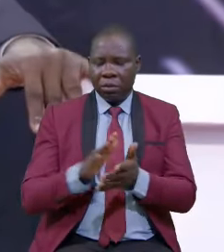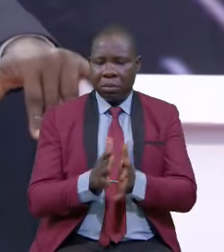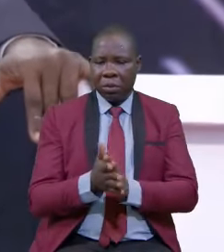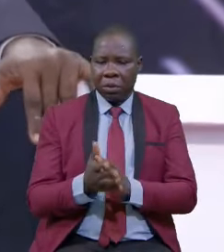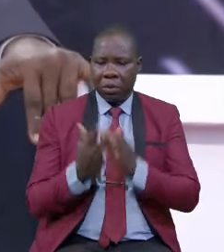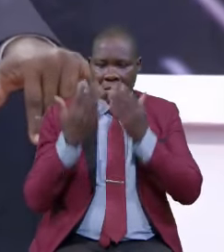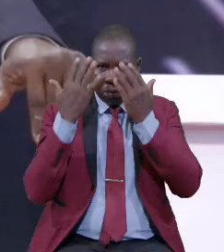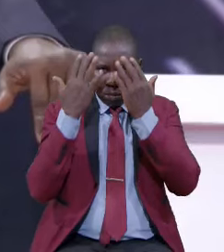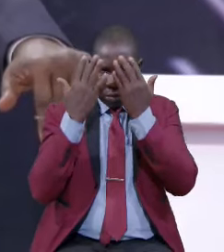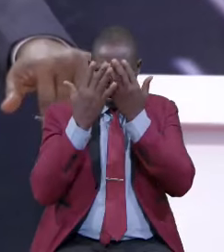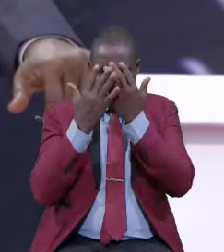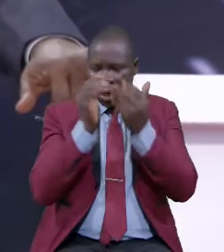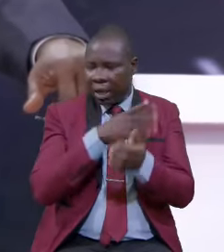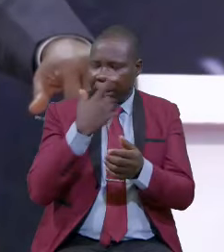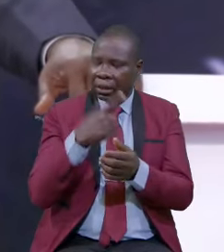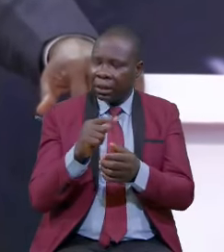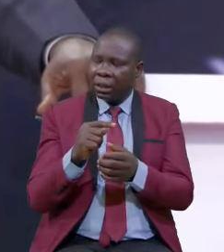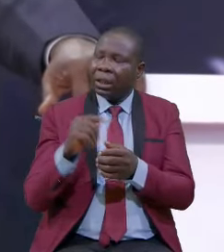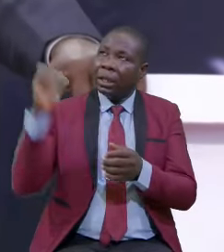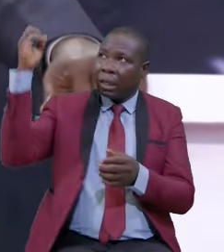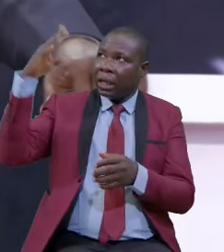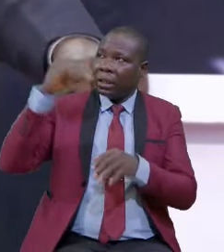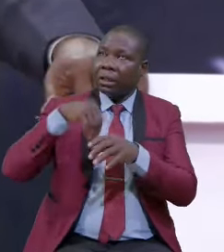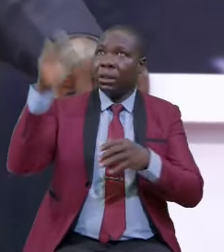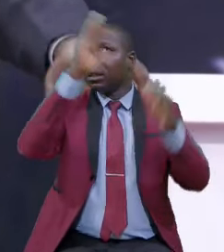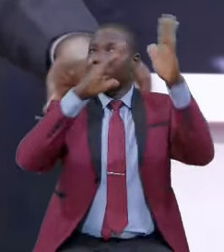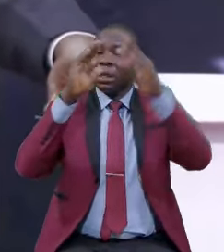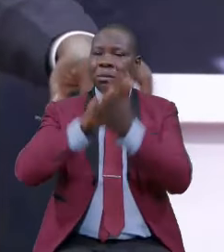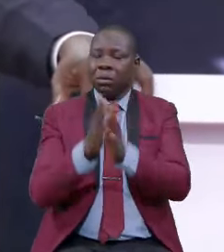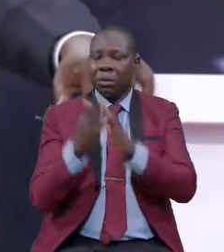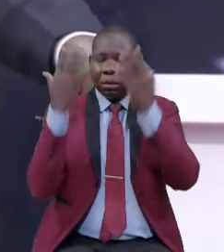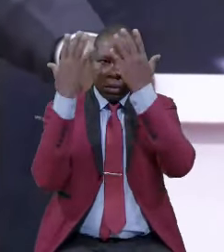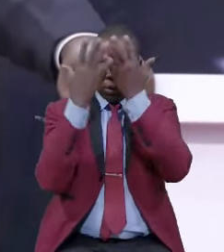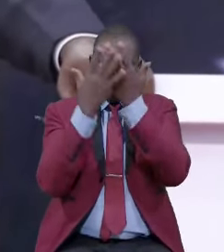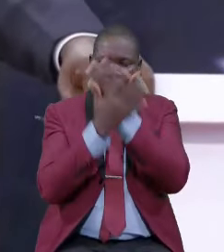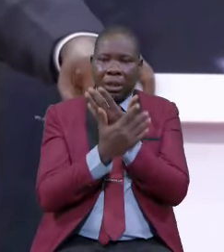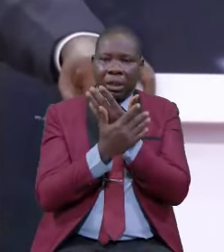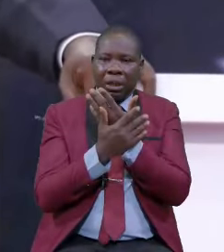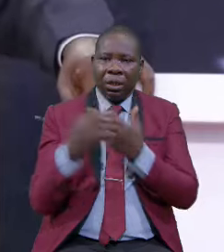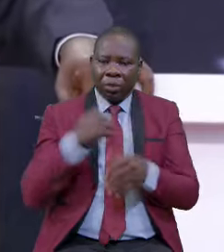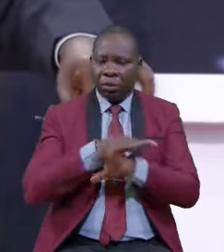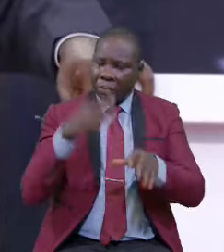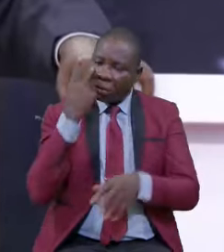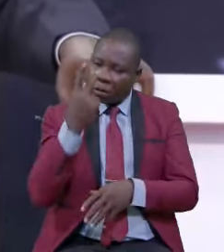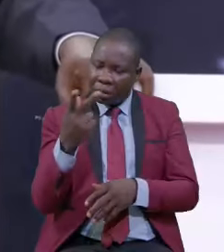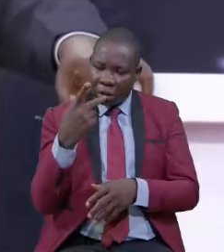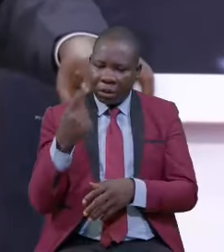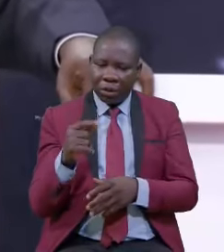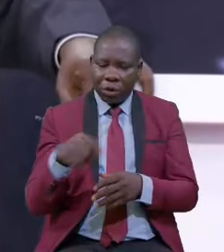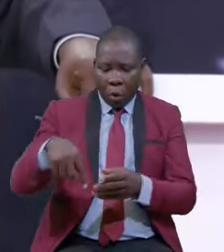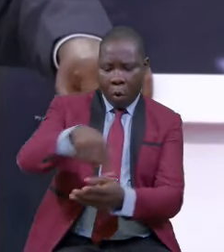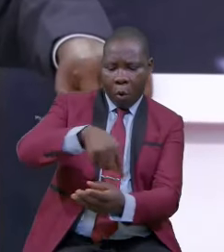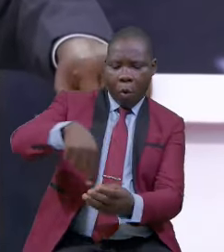gone. We don't see the pitch there, the pitfalls there. We don't see the crossroad there. We don't see